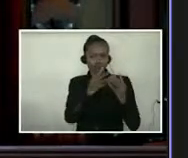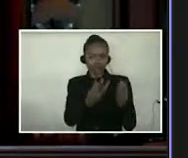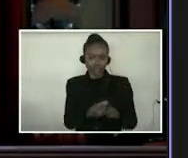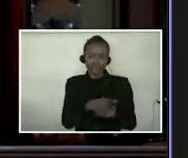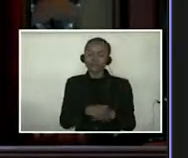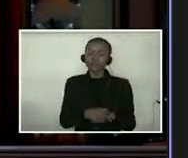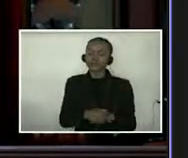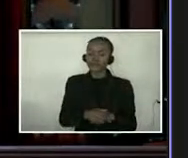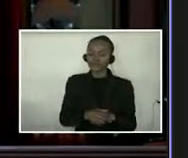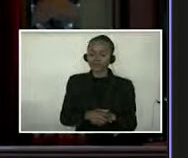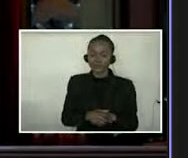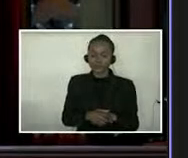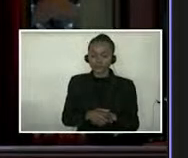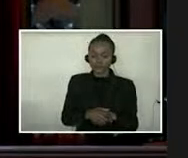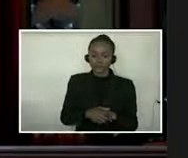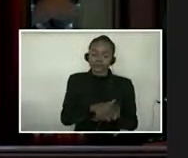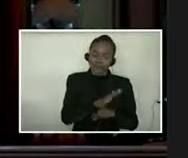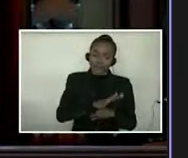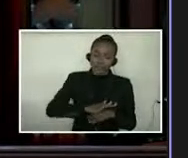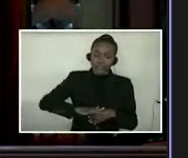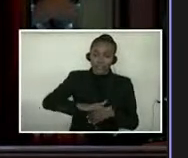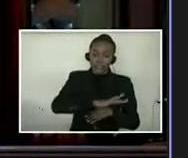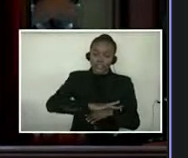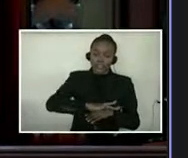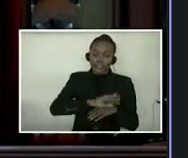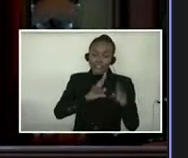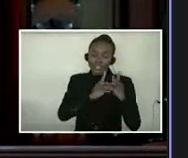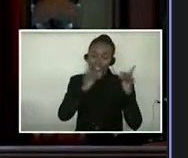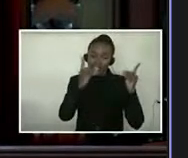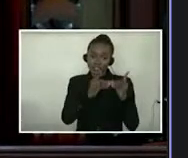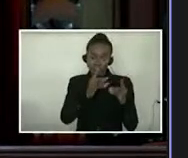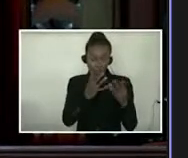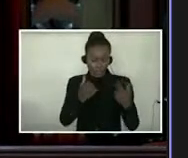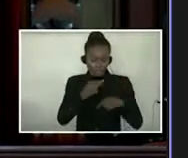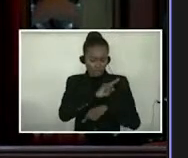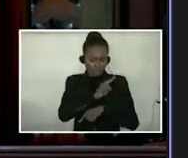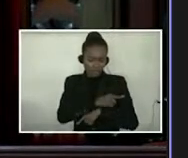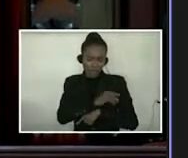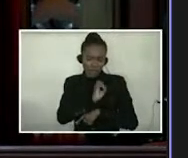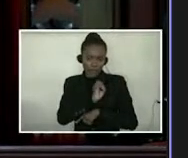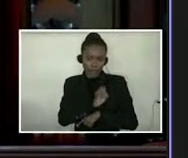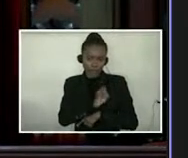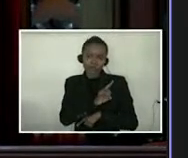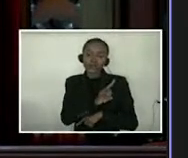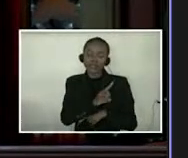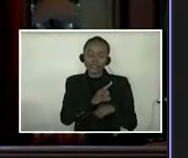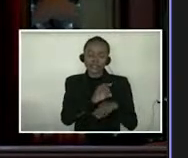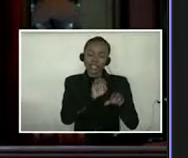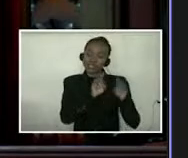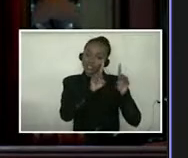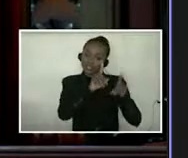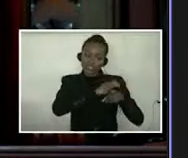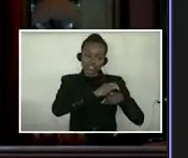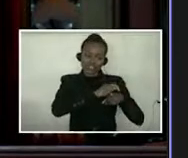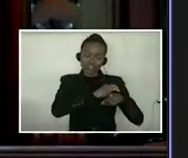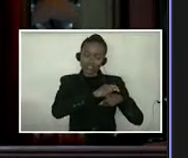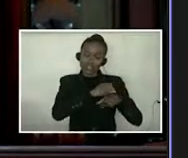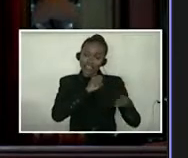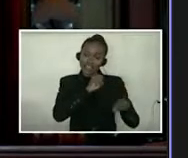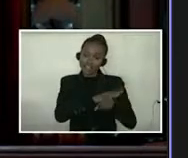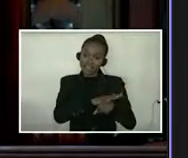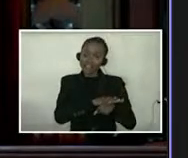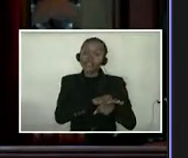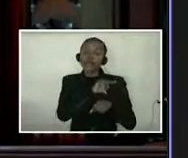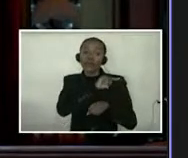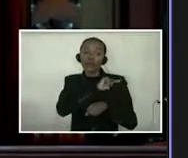regulated nationally and we do have got no power on it the education and training which is affected by closing training schools on leverage and